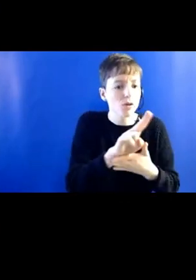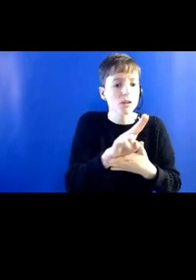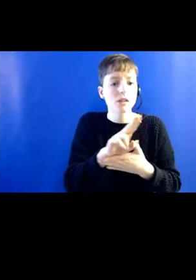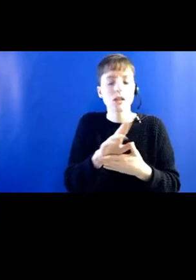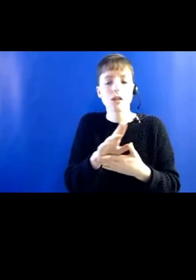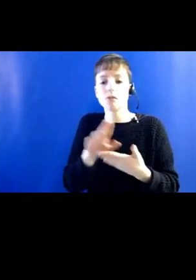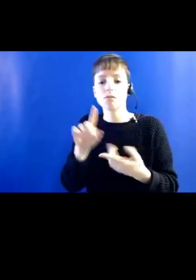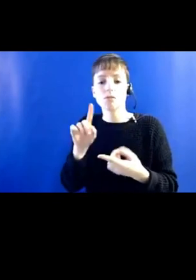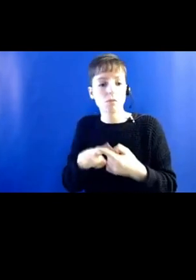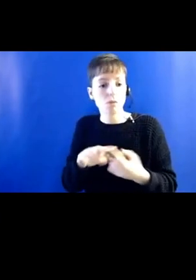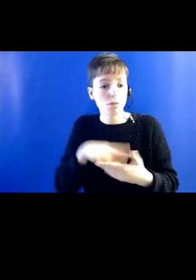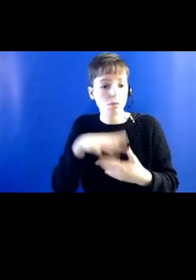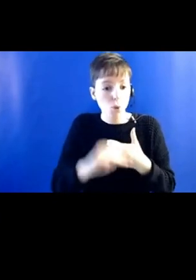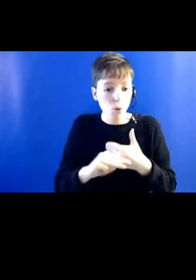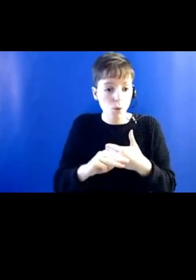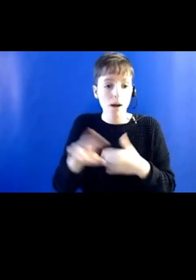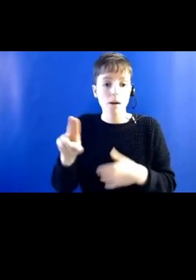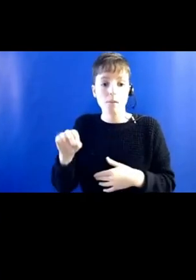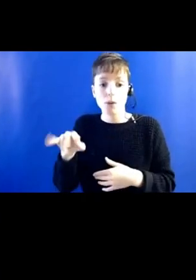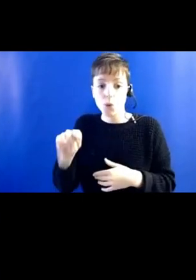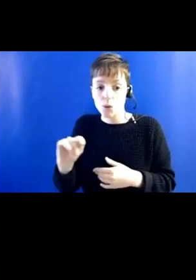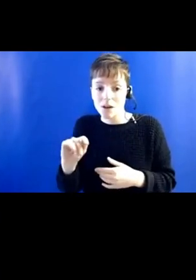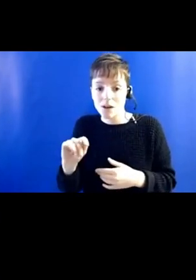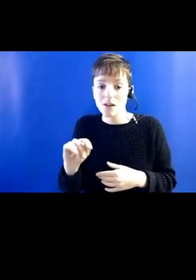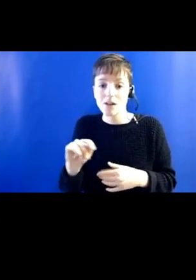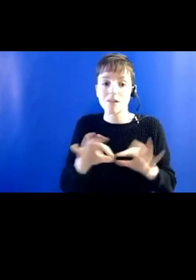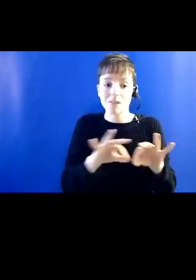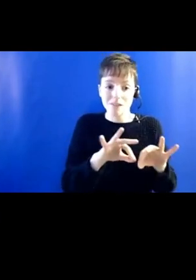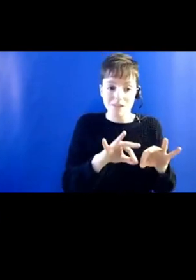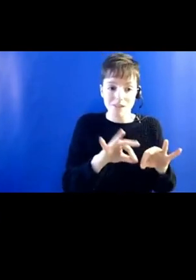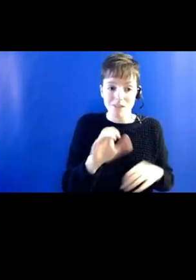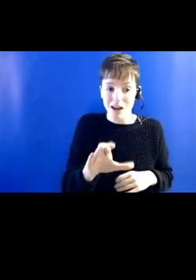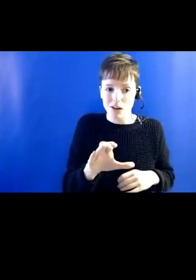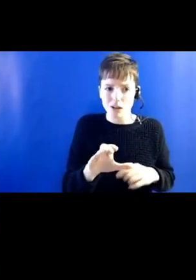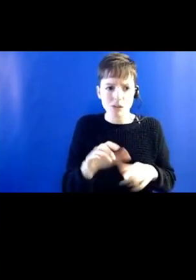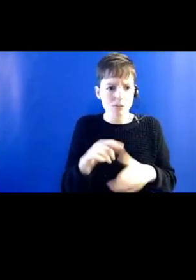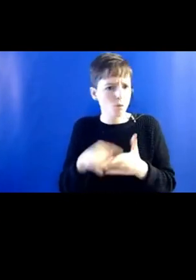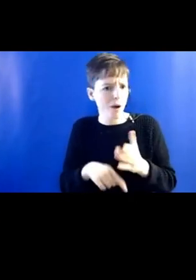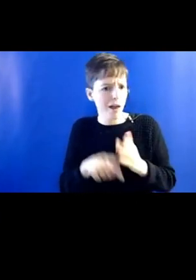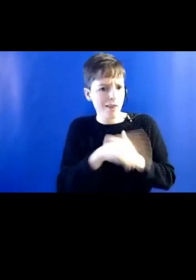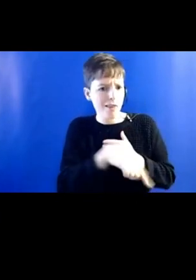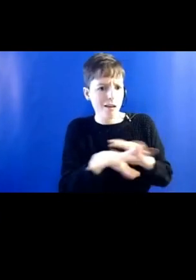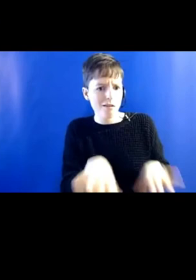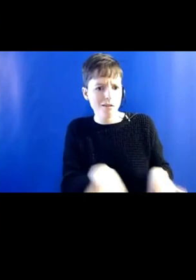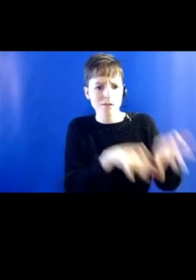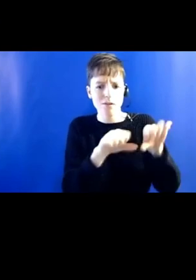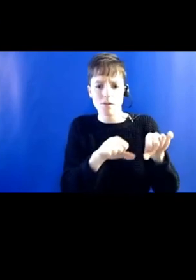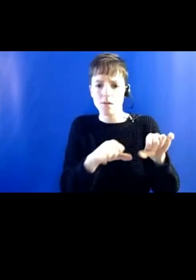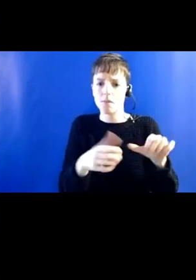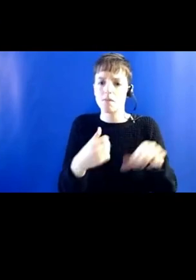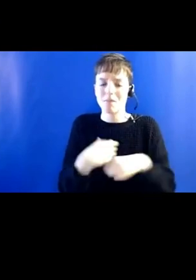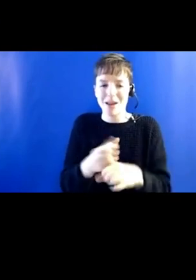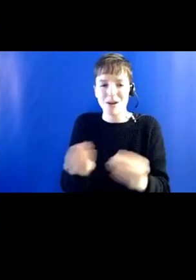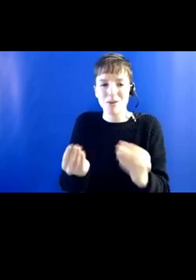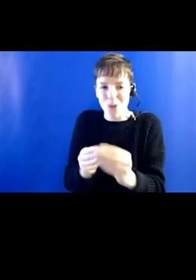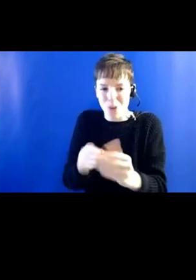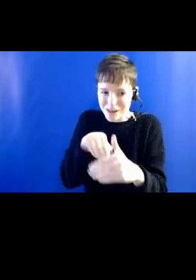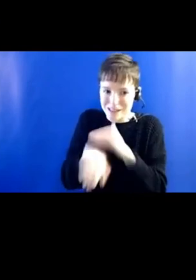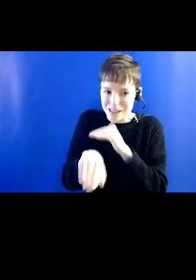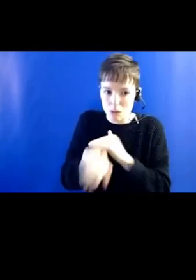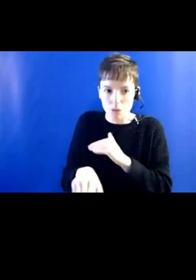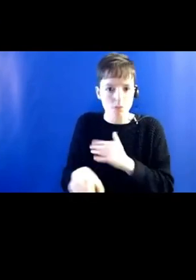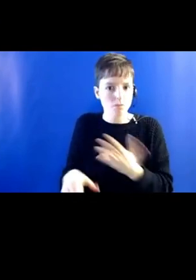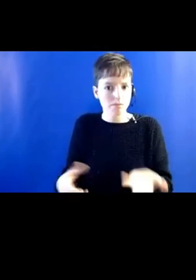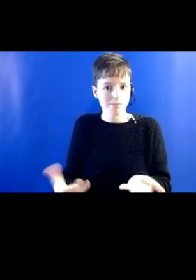or your program unit or faculty do to make UBC more accessible? And we're going to try to continue with this